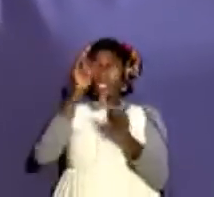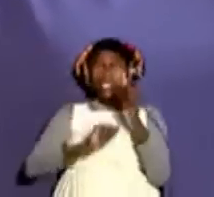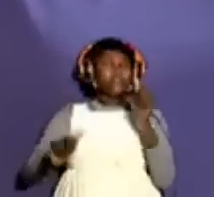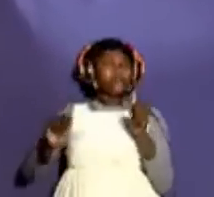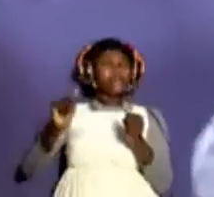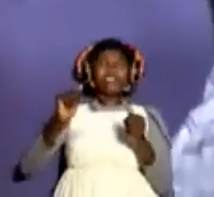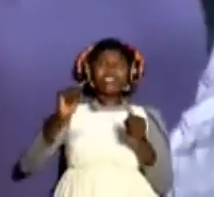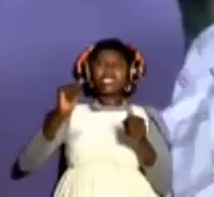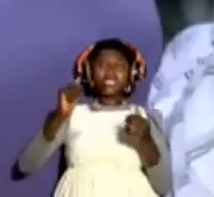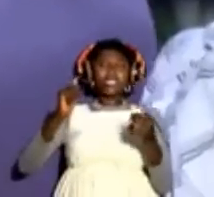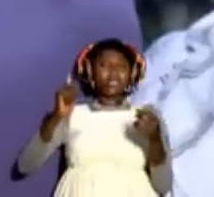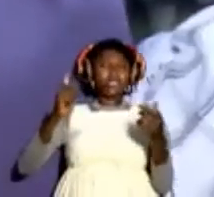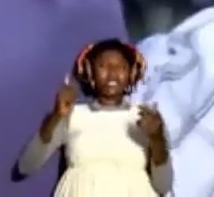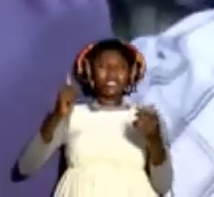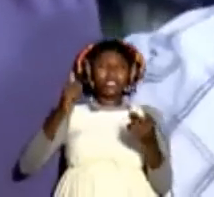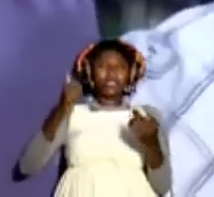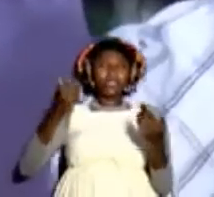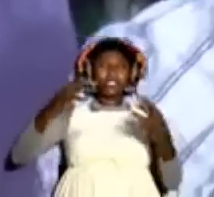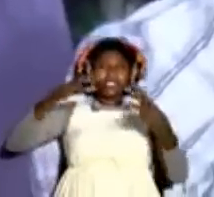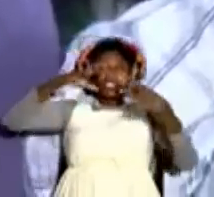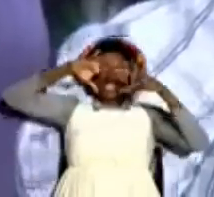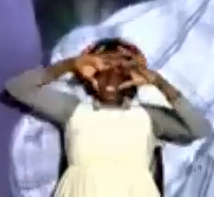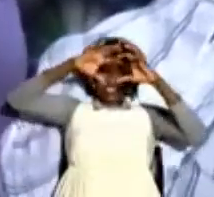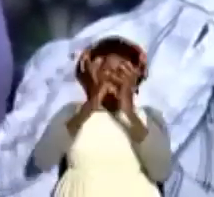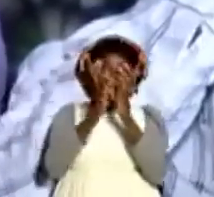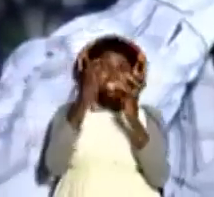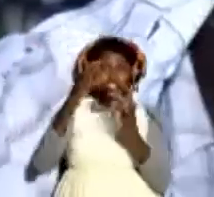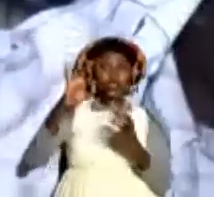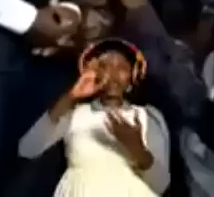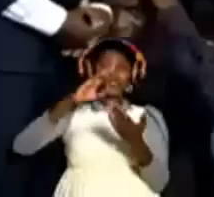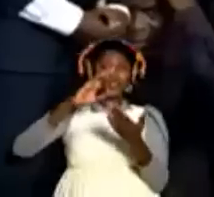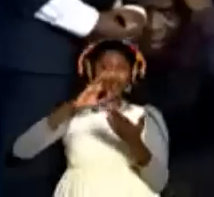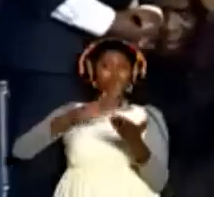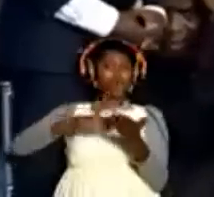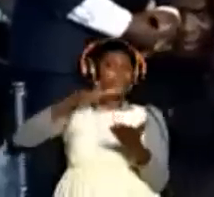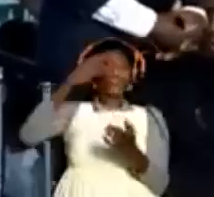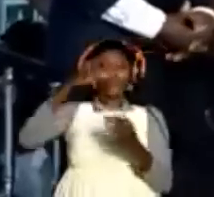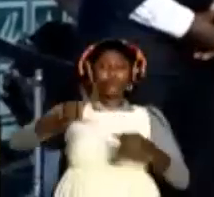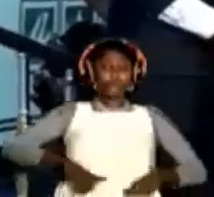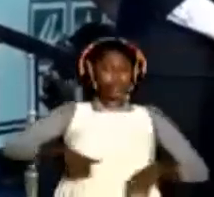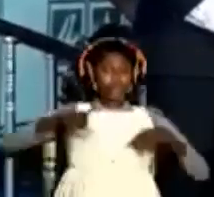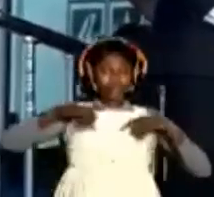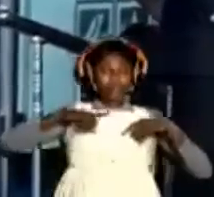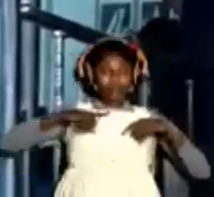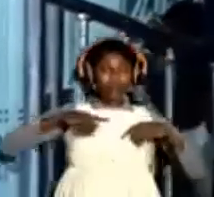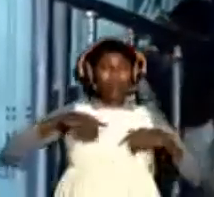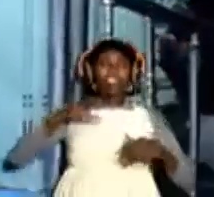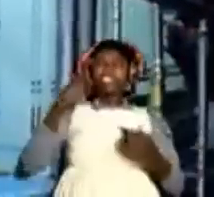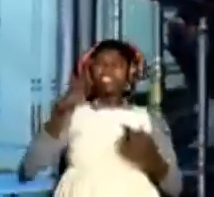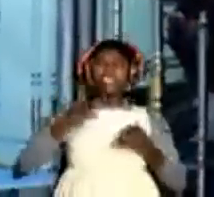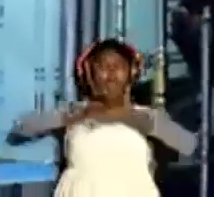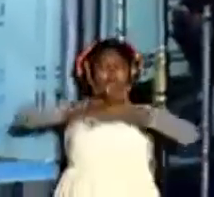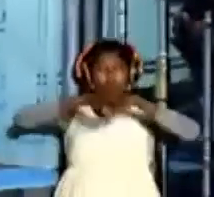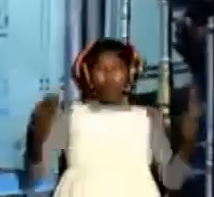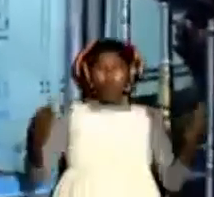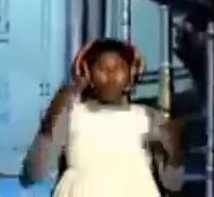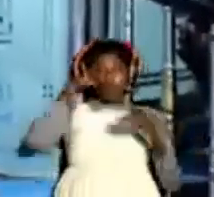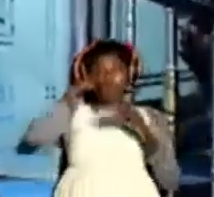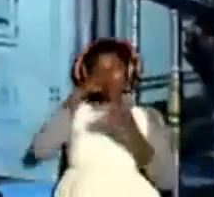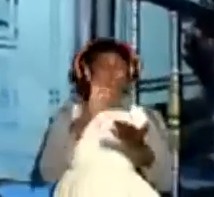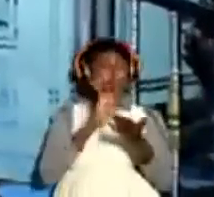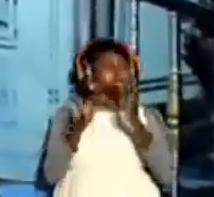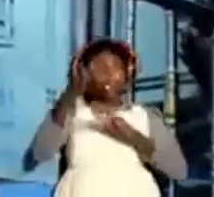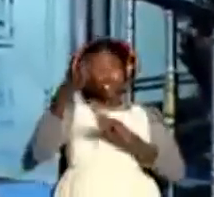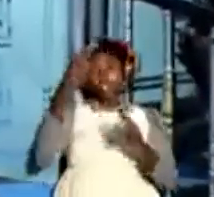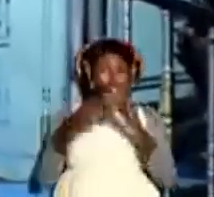Every caged glory of your life, every stagnated glory of your life, they are released tonight in the name